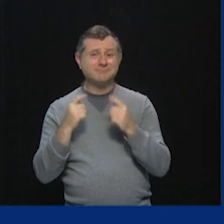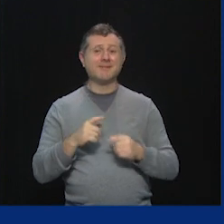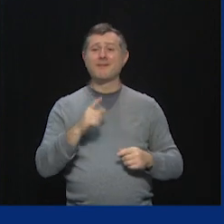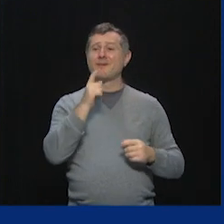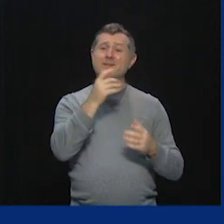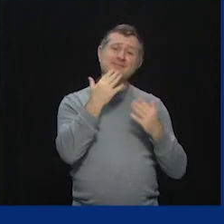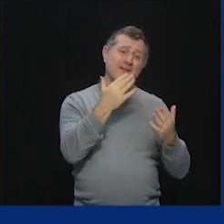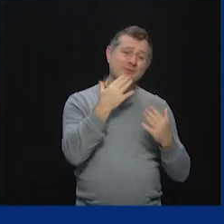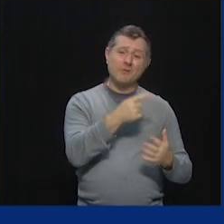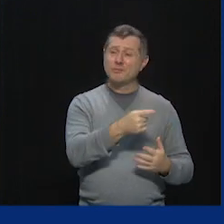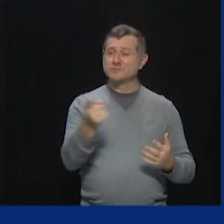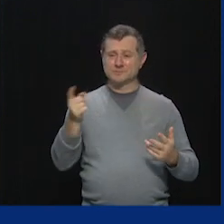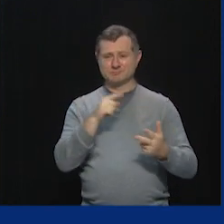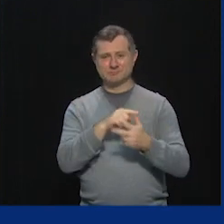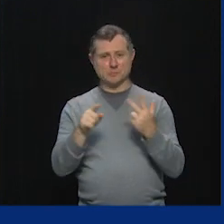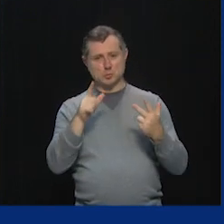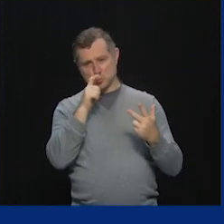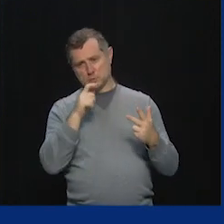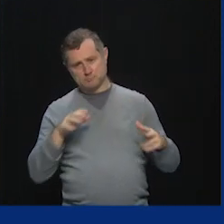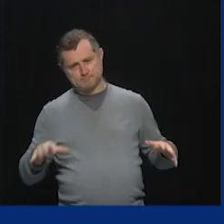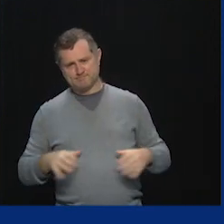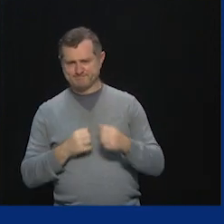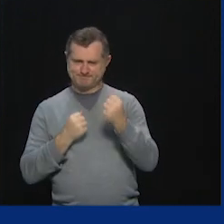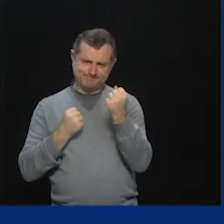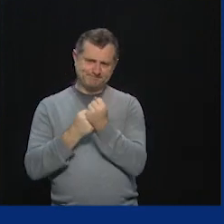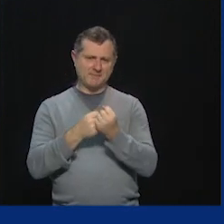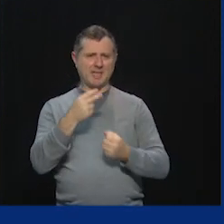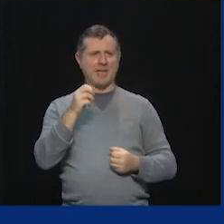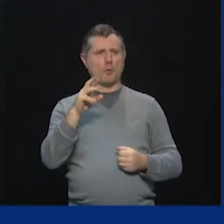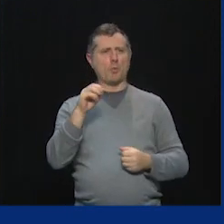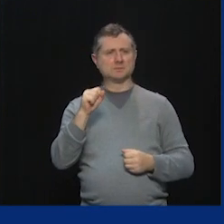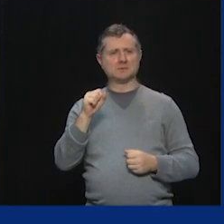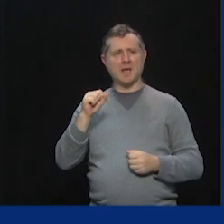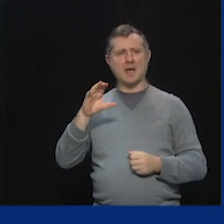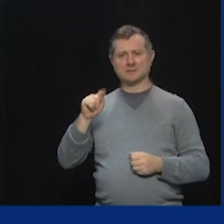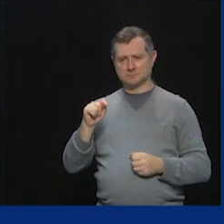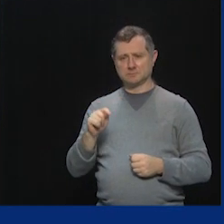with that, I'd like to introduce Mike Gianaris and invite him to come up and say a few words.